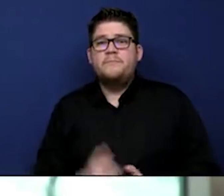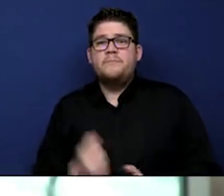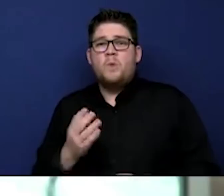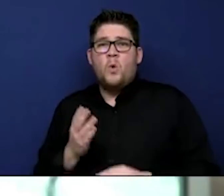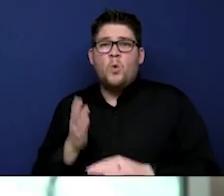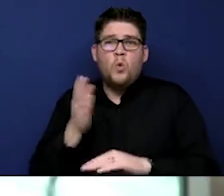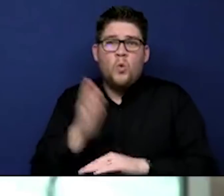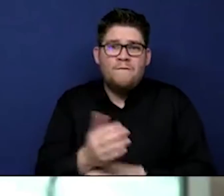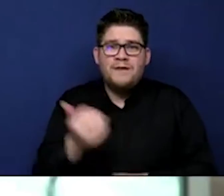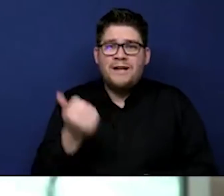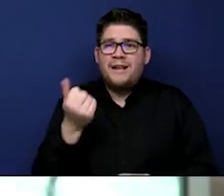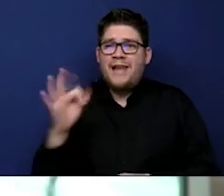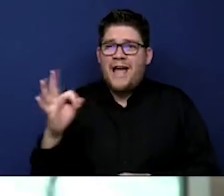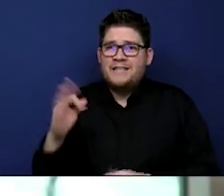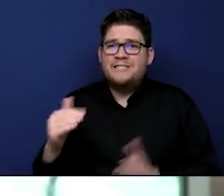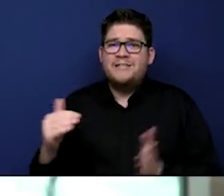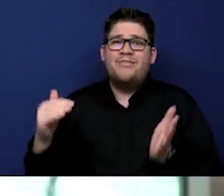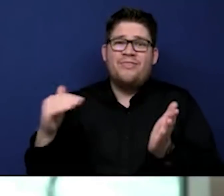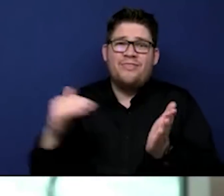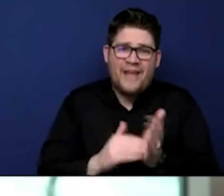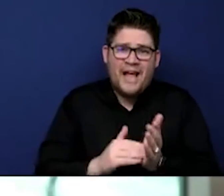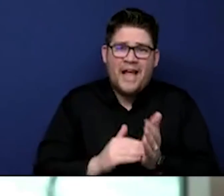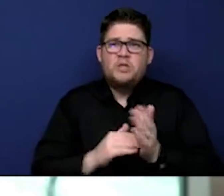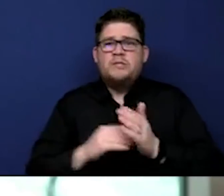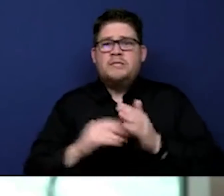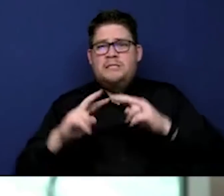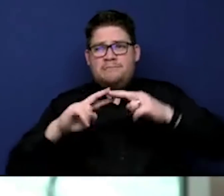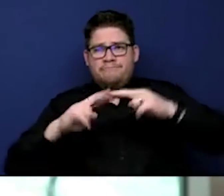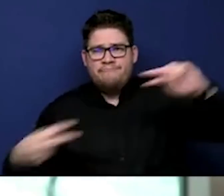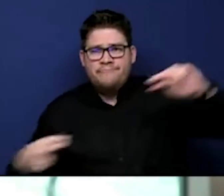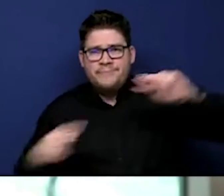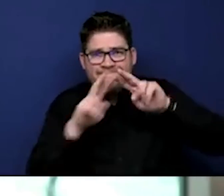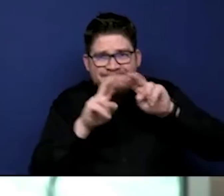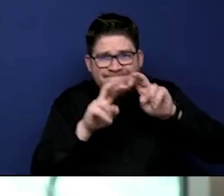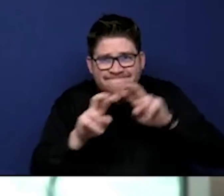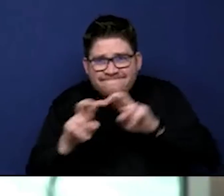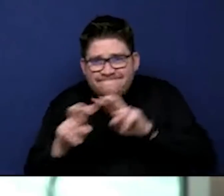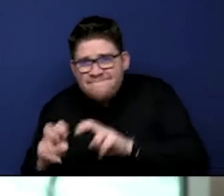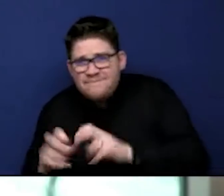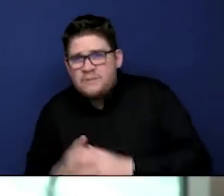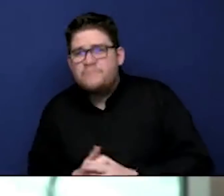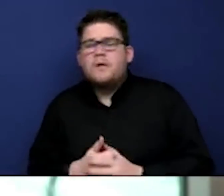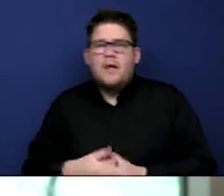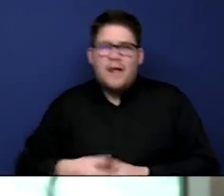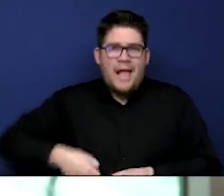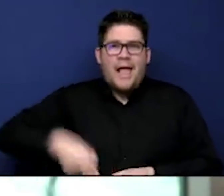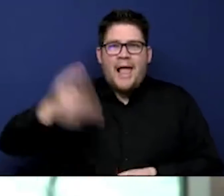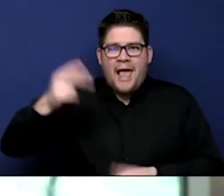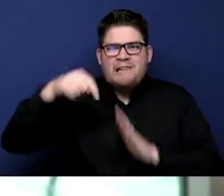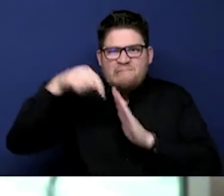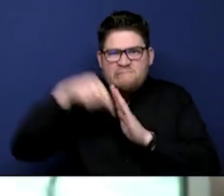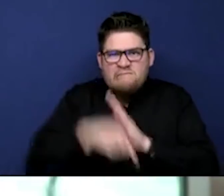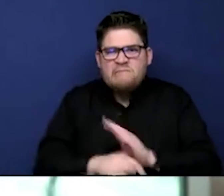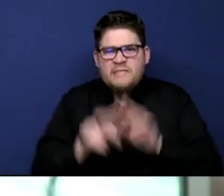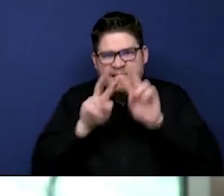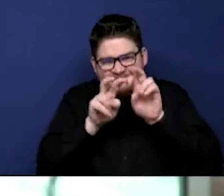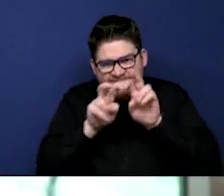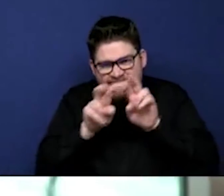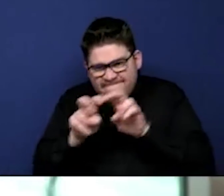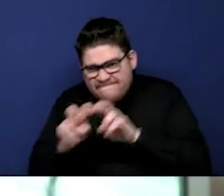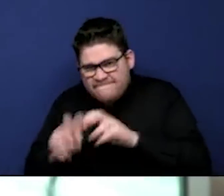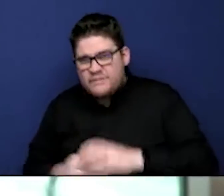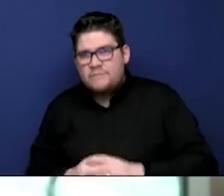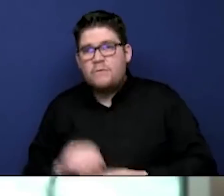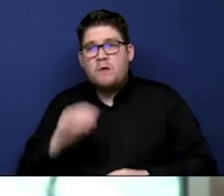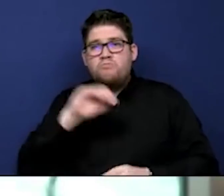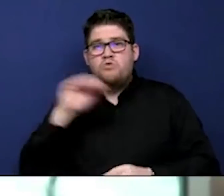most countries in the world. So the numbers are higher here. But the percentages are increasing at a similar rate